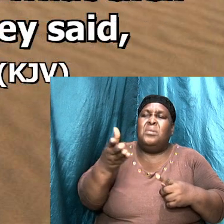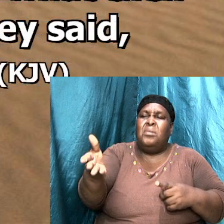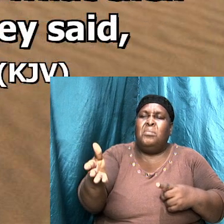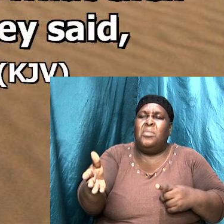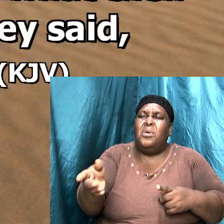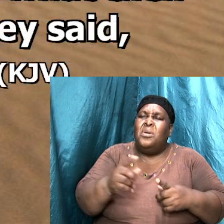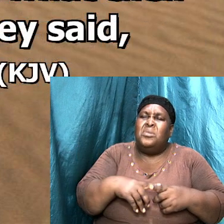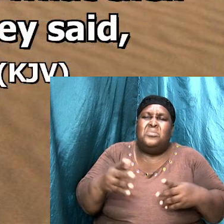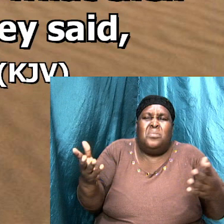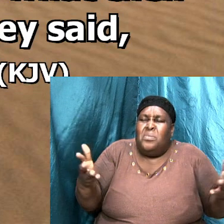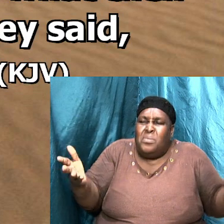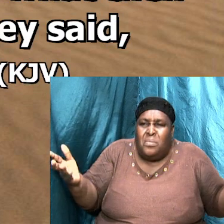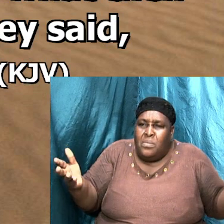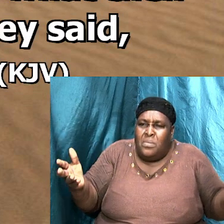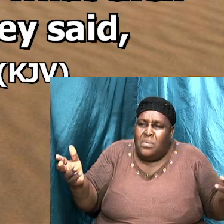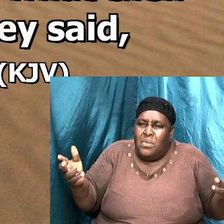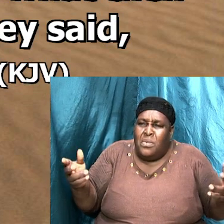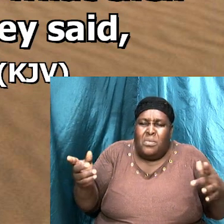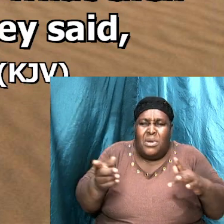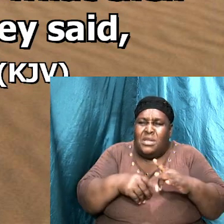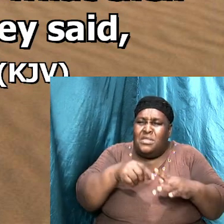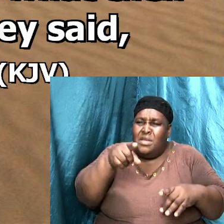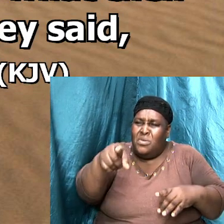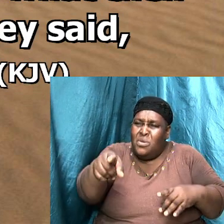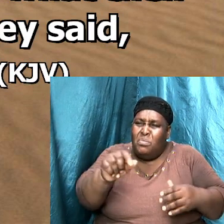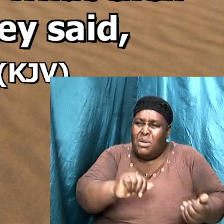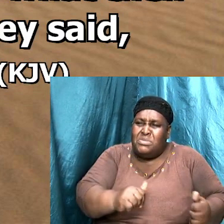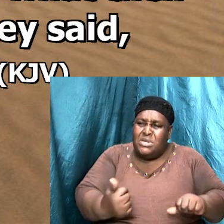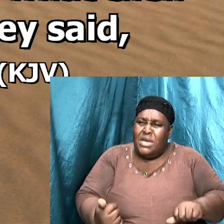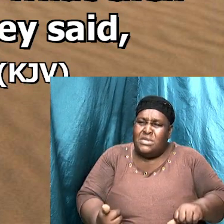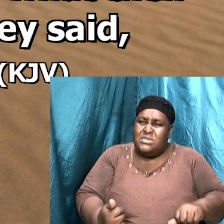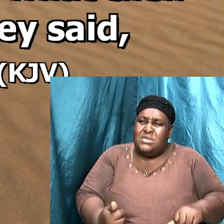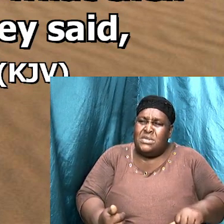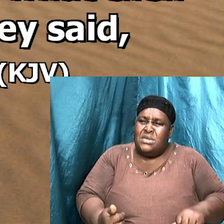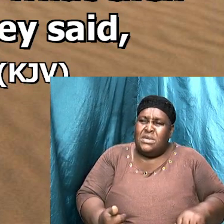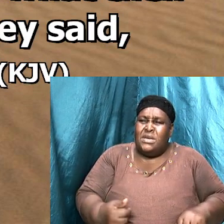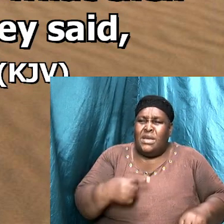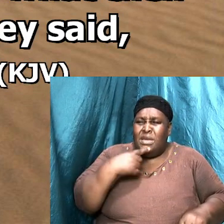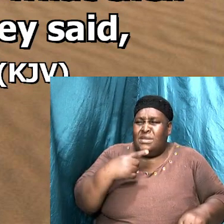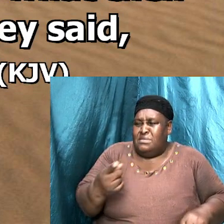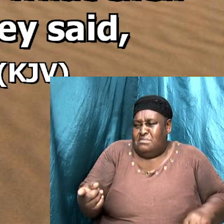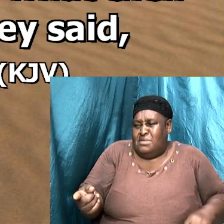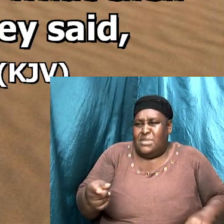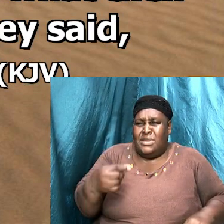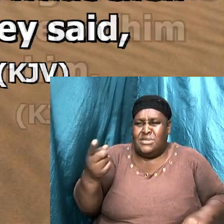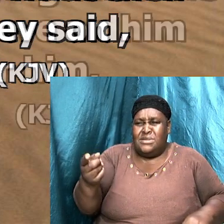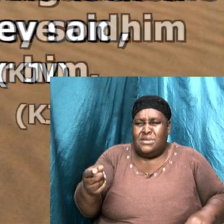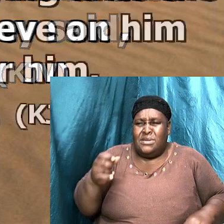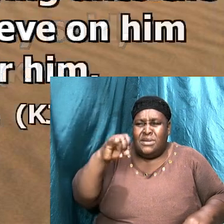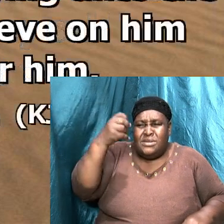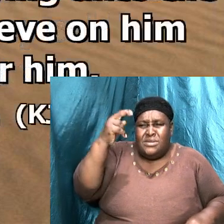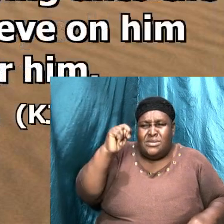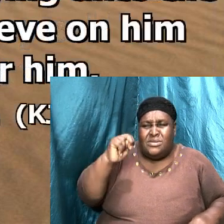were ye baptized? And they said unto John's baptism.